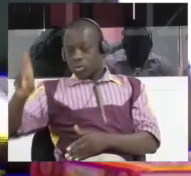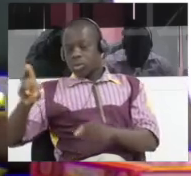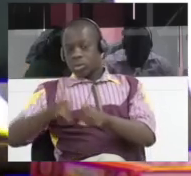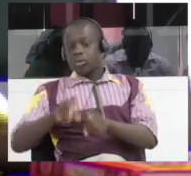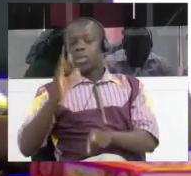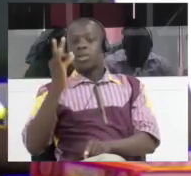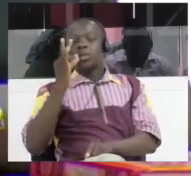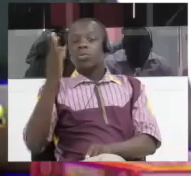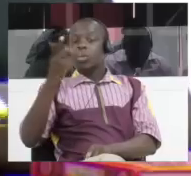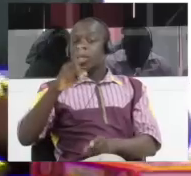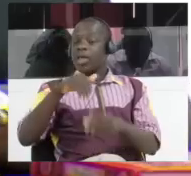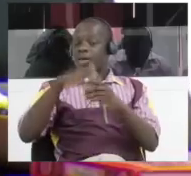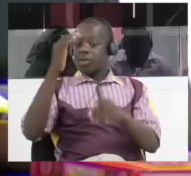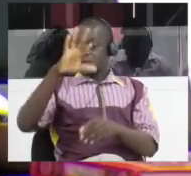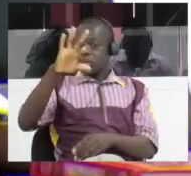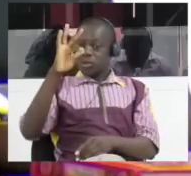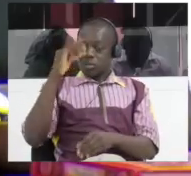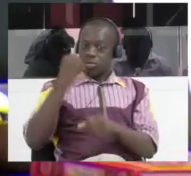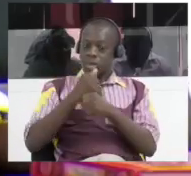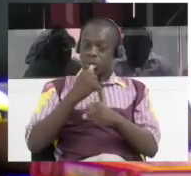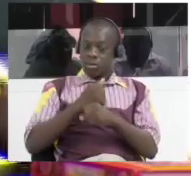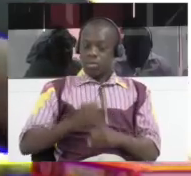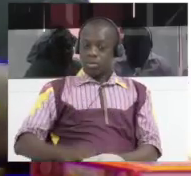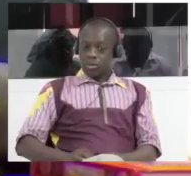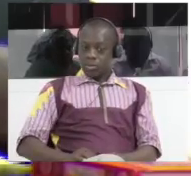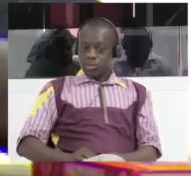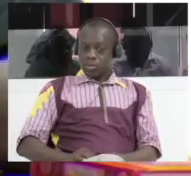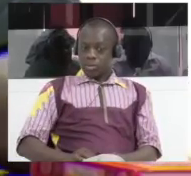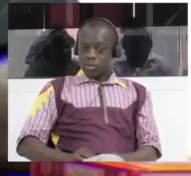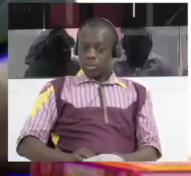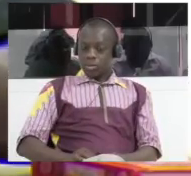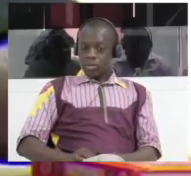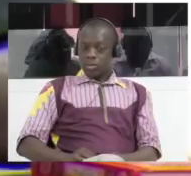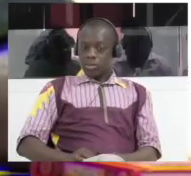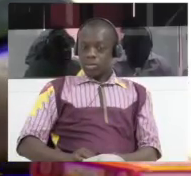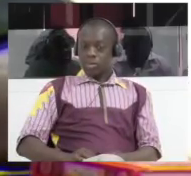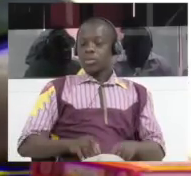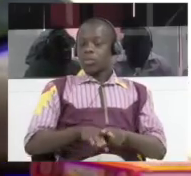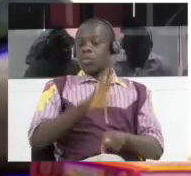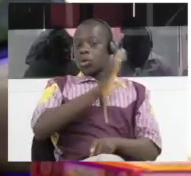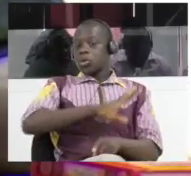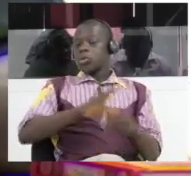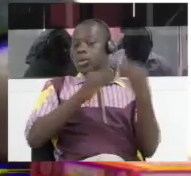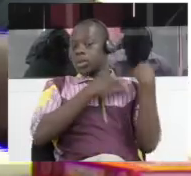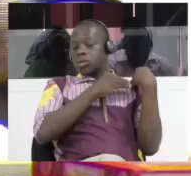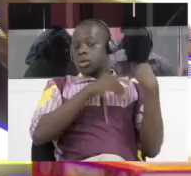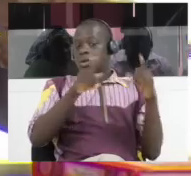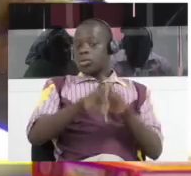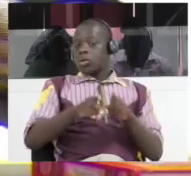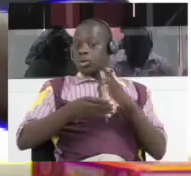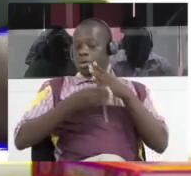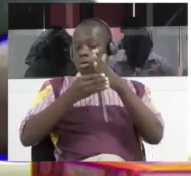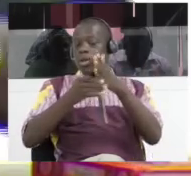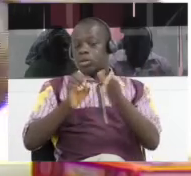the answers, and whatever decisions were made. And then it was also the responsibility of the